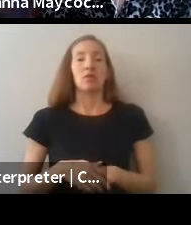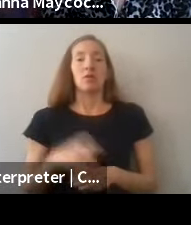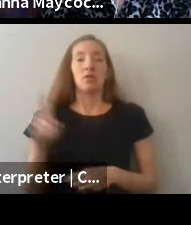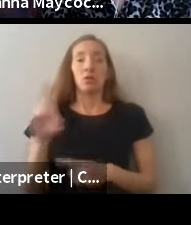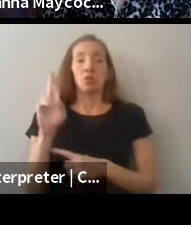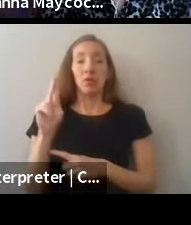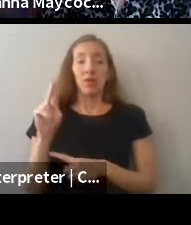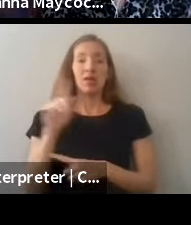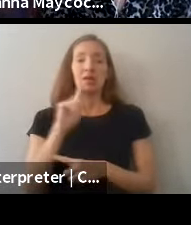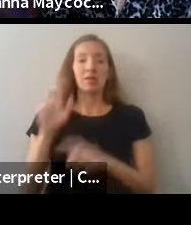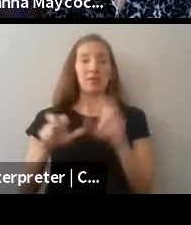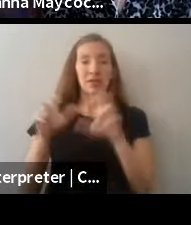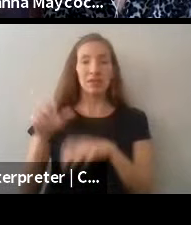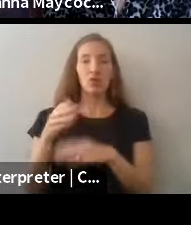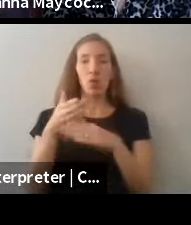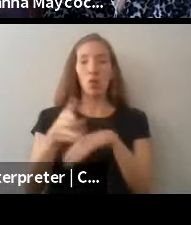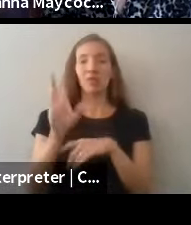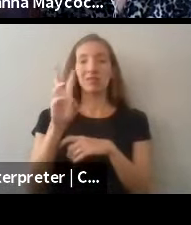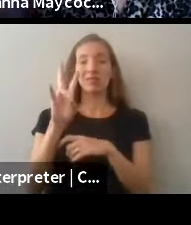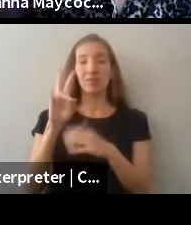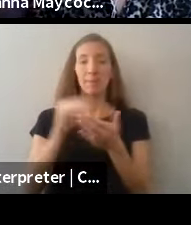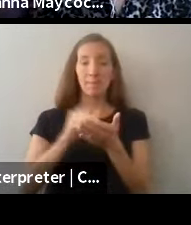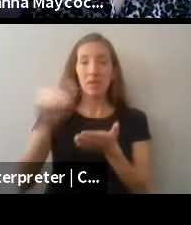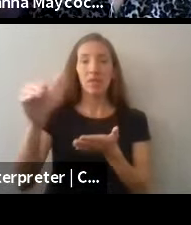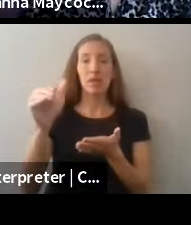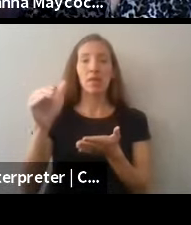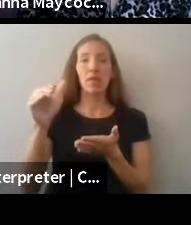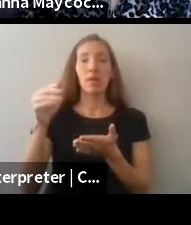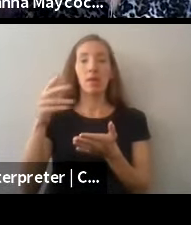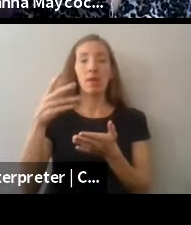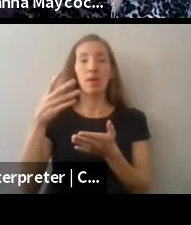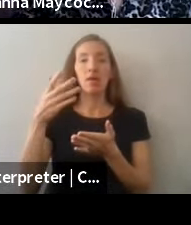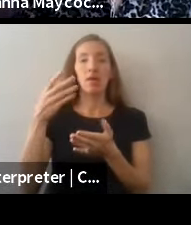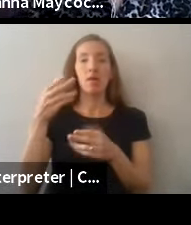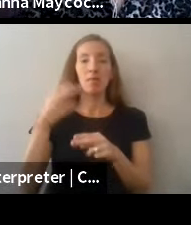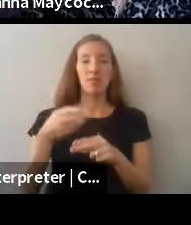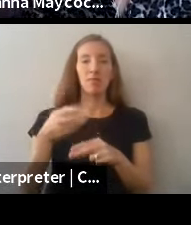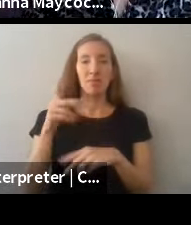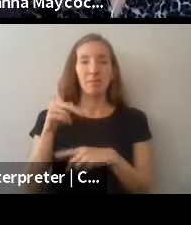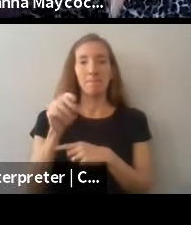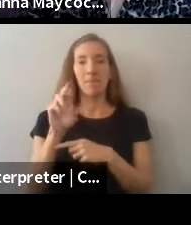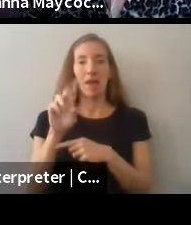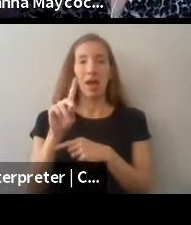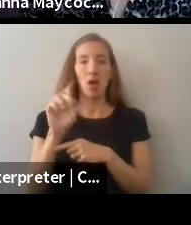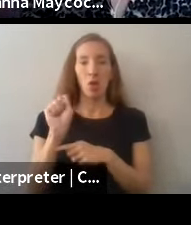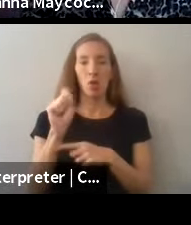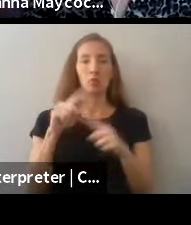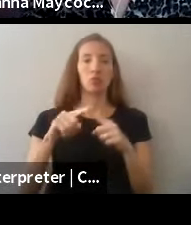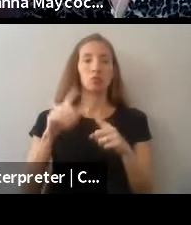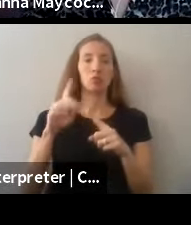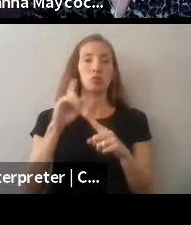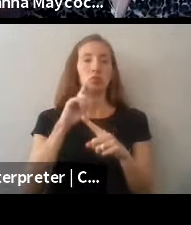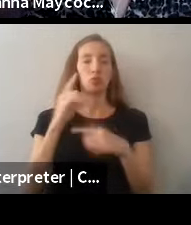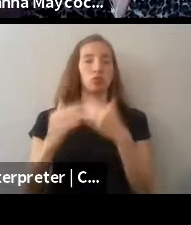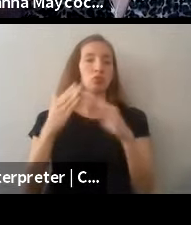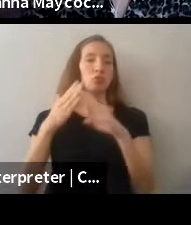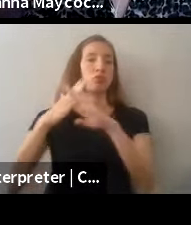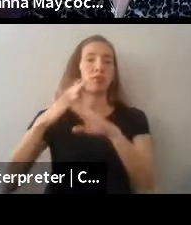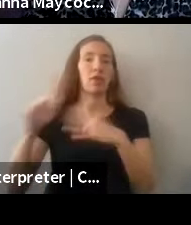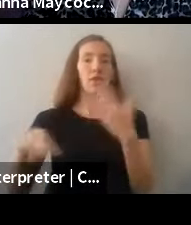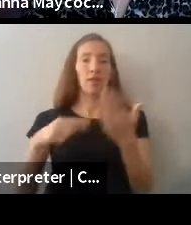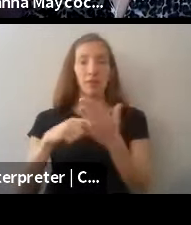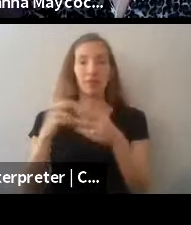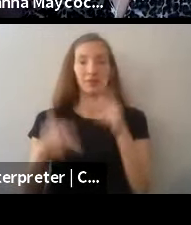to systematically scale up our proven violence prevention efforts. And that's the largest investment from any donor government to prevent this kind of